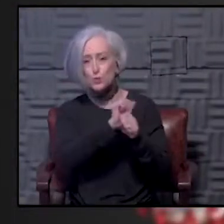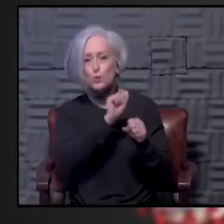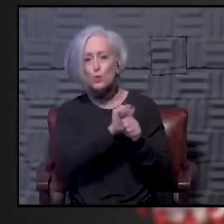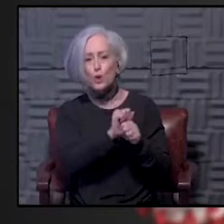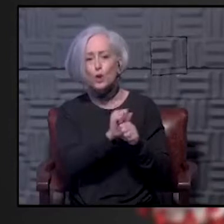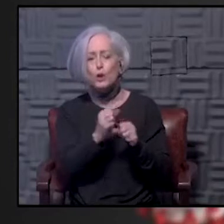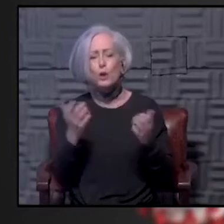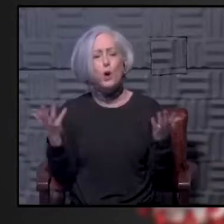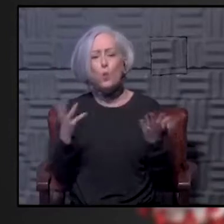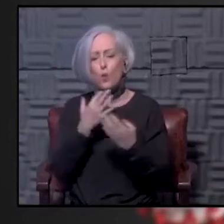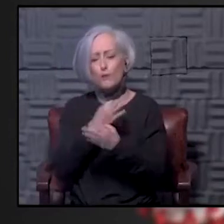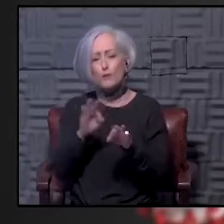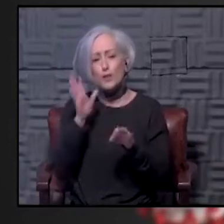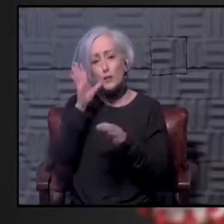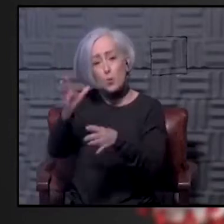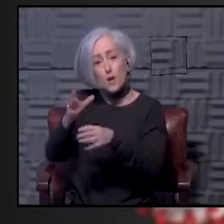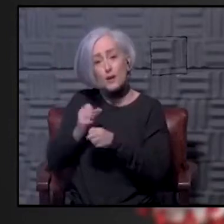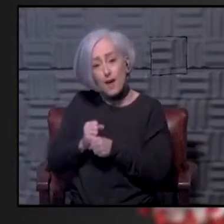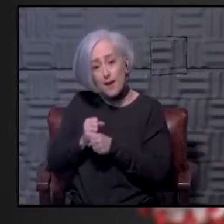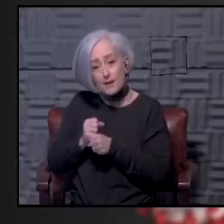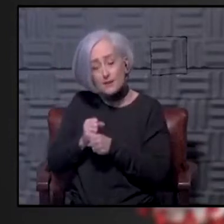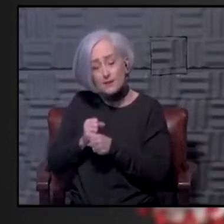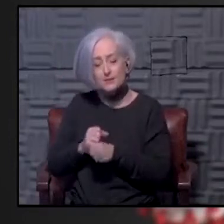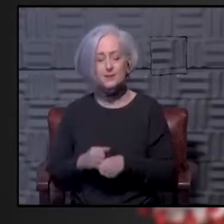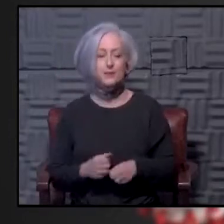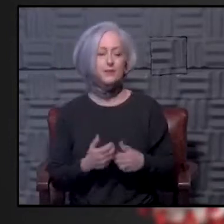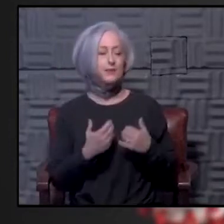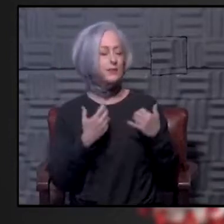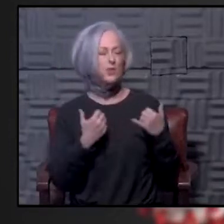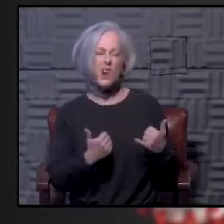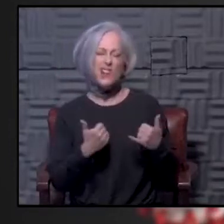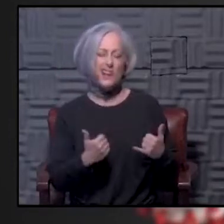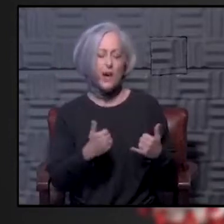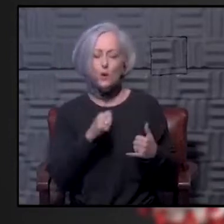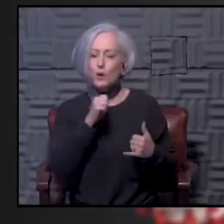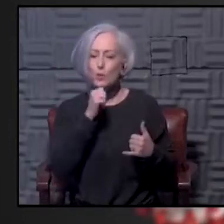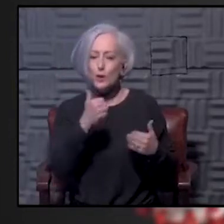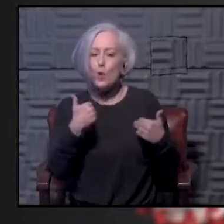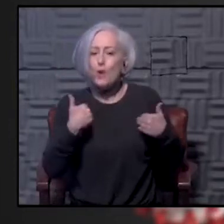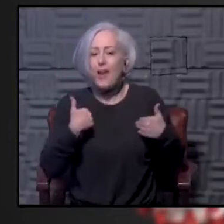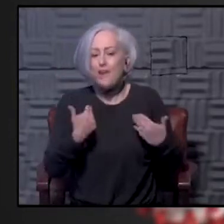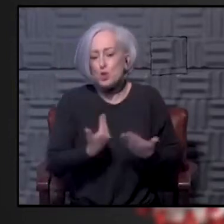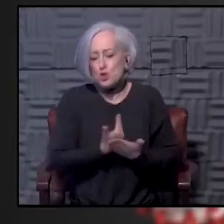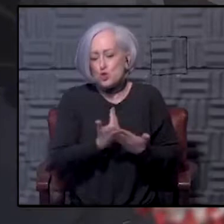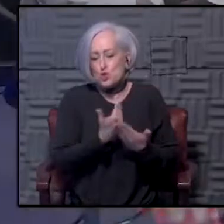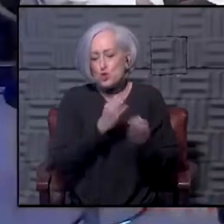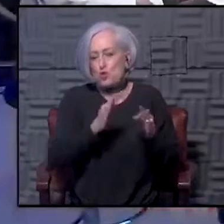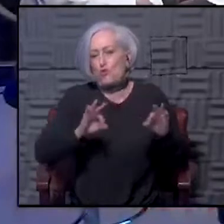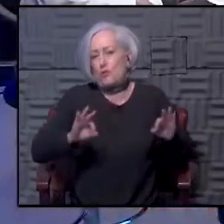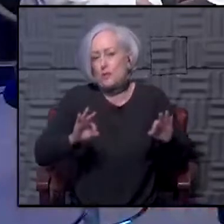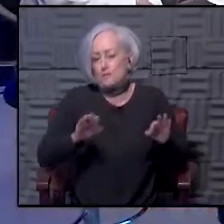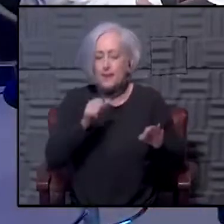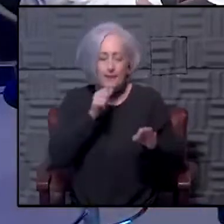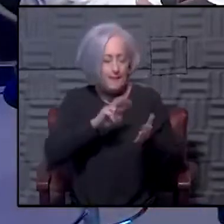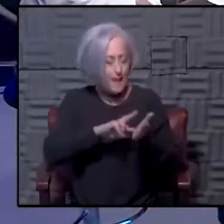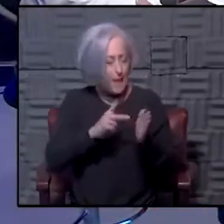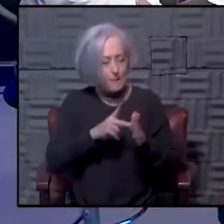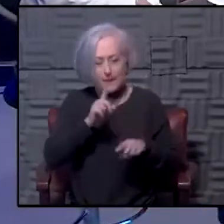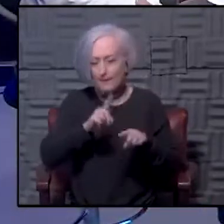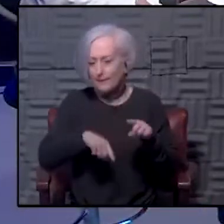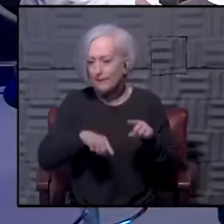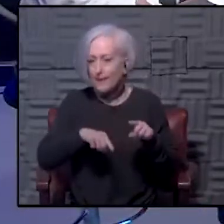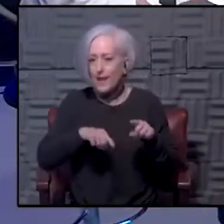vaccine? So I would say right now we don't really get new freedoms. It doesn't mean that we don't have to wear masks. It doesn't mean that we